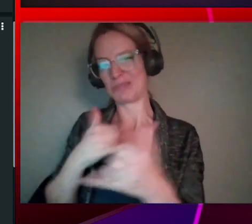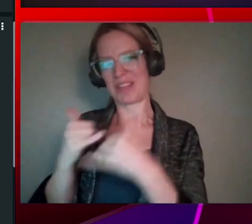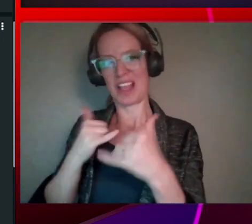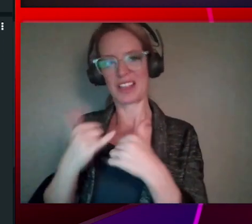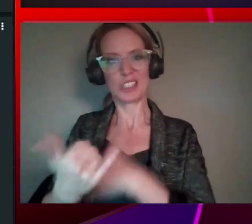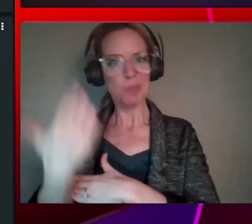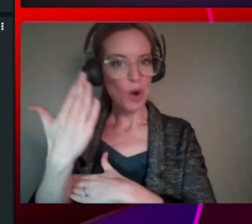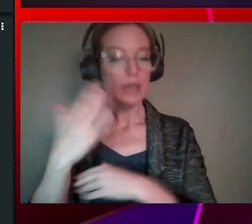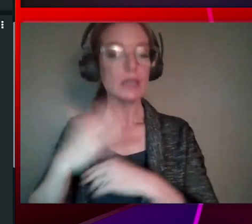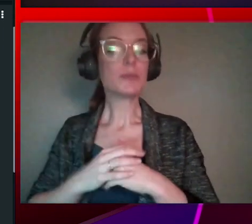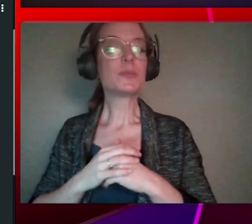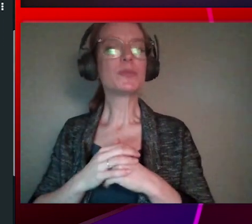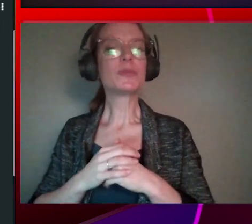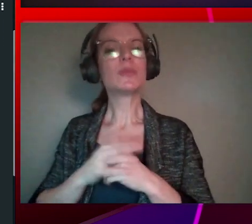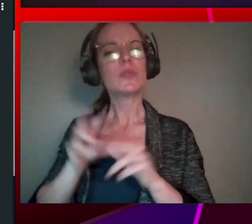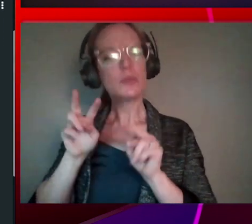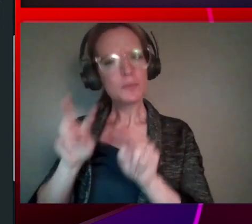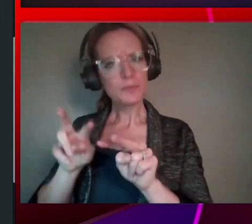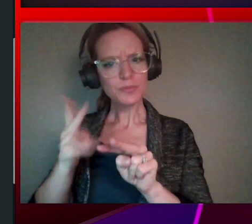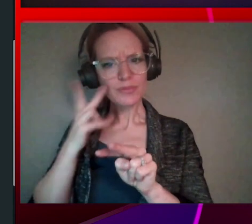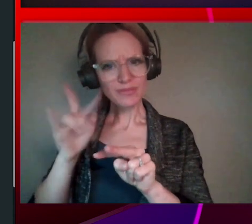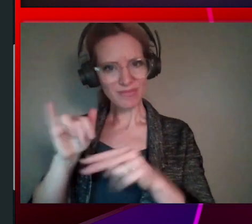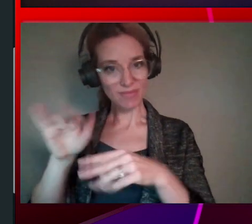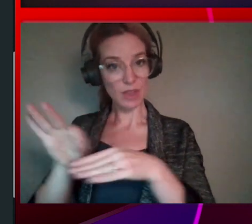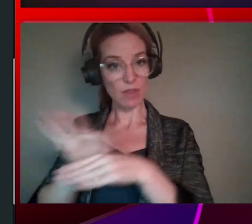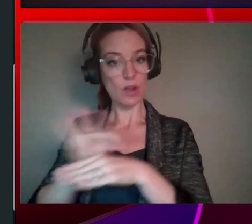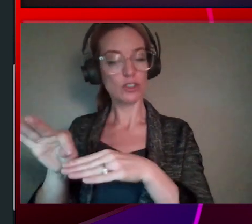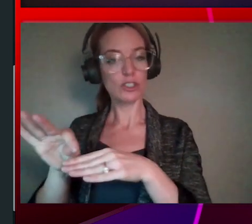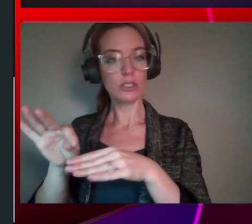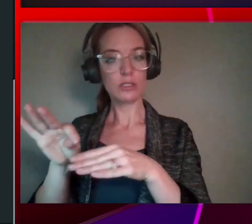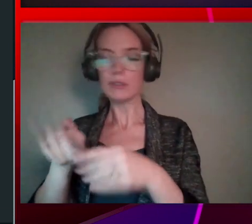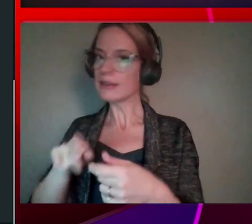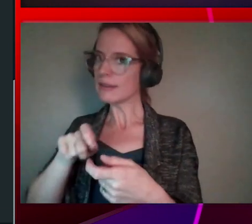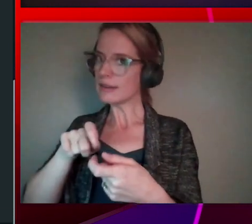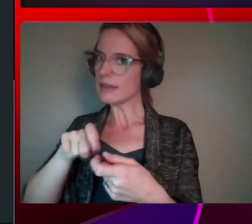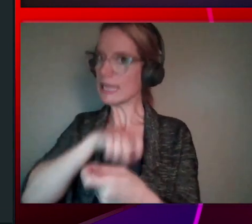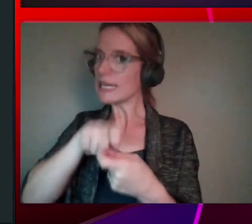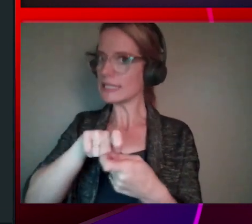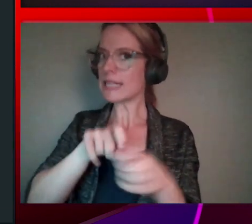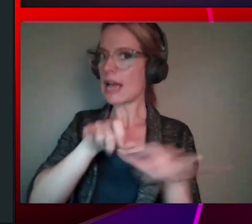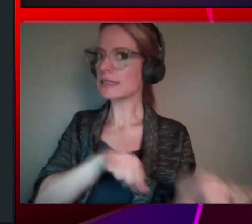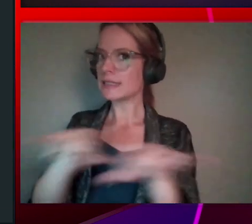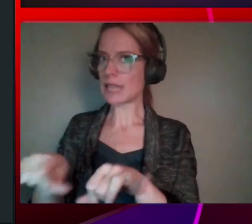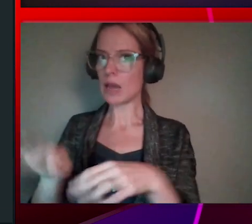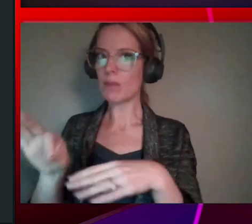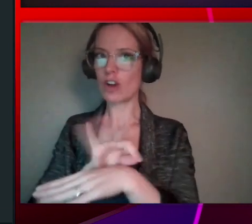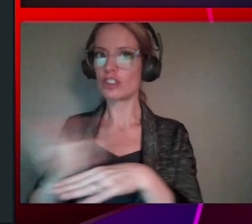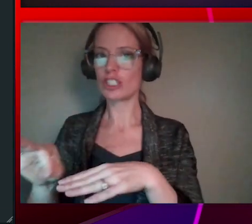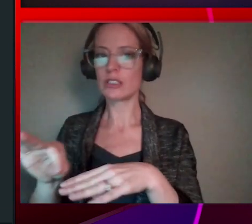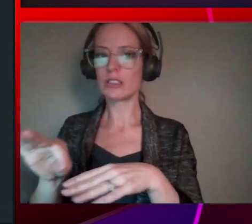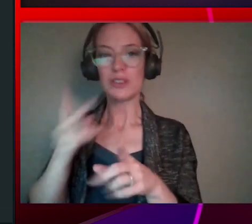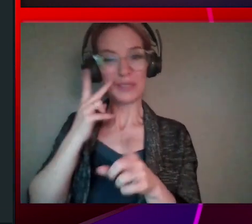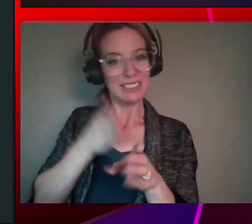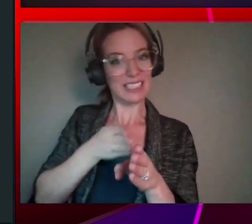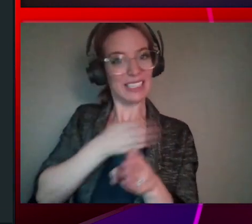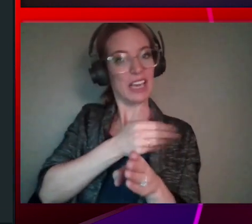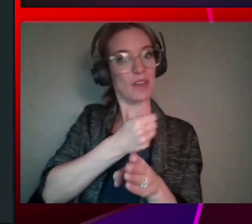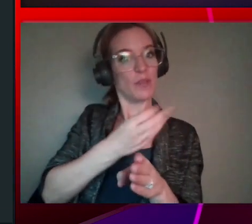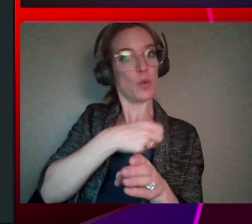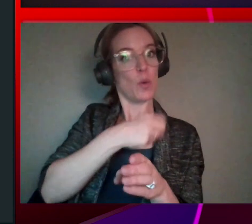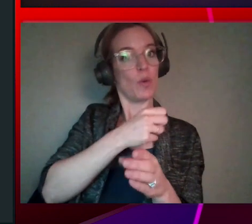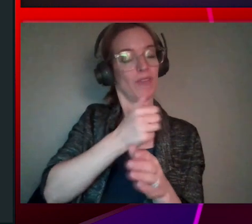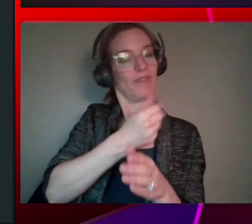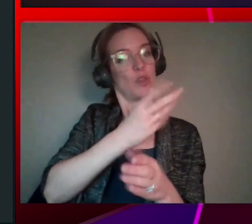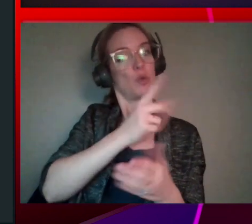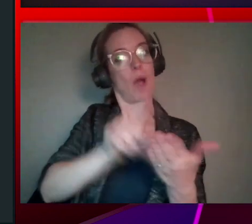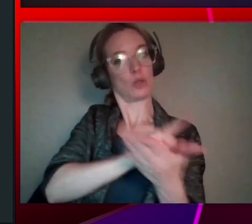So this is a function that is the exact same function, and back here a few hours ago, I switched on